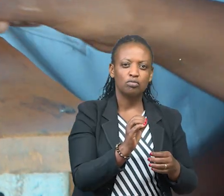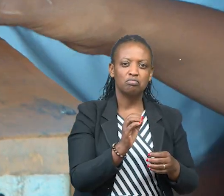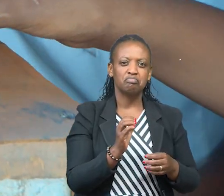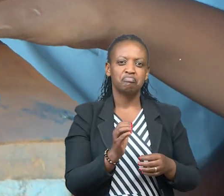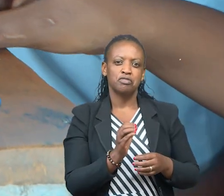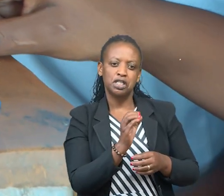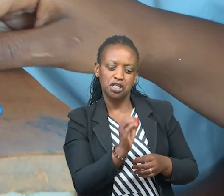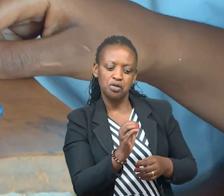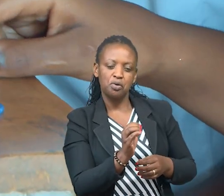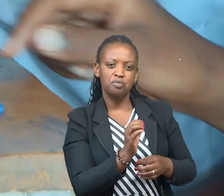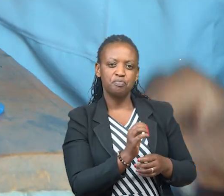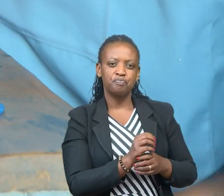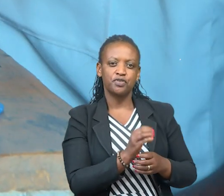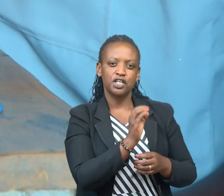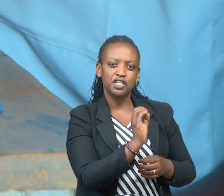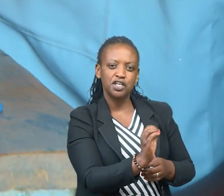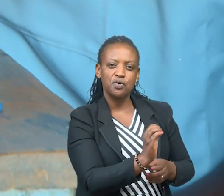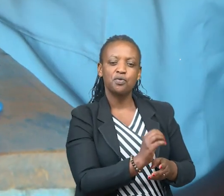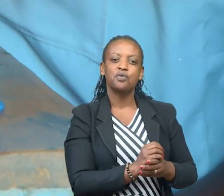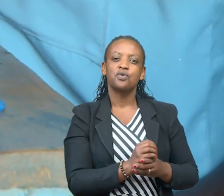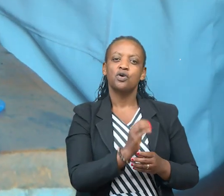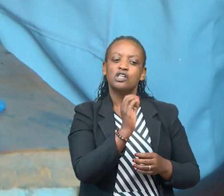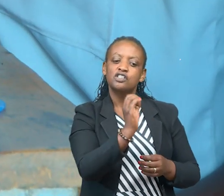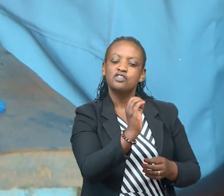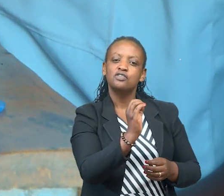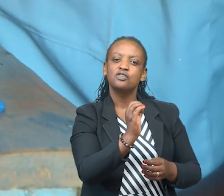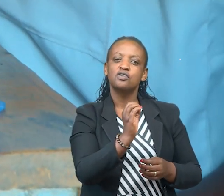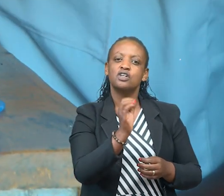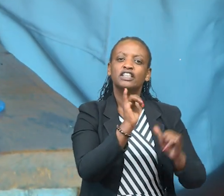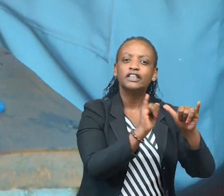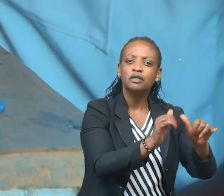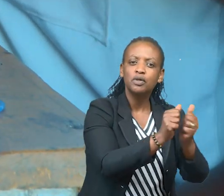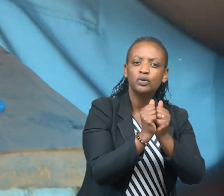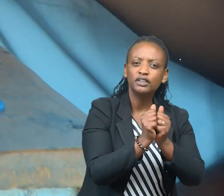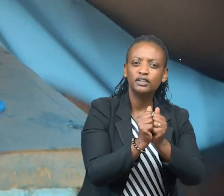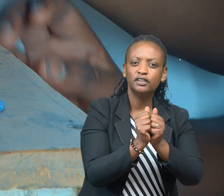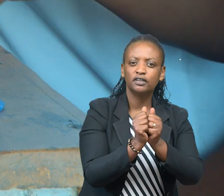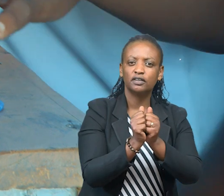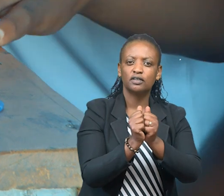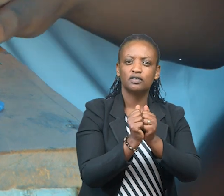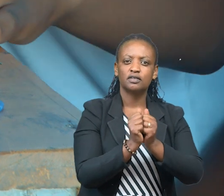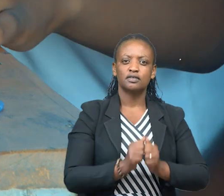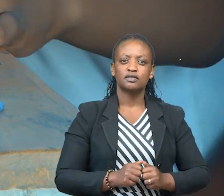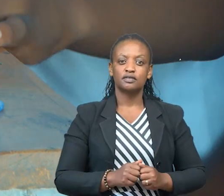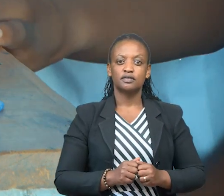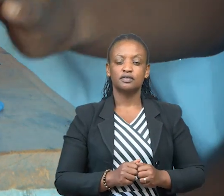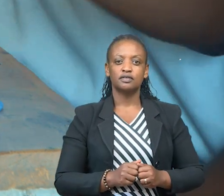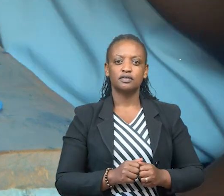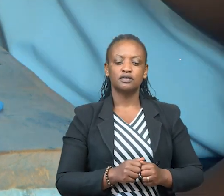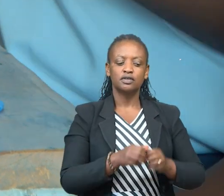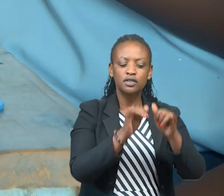0, 0, 0, 0, 0. We remain